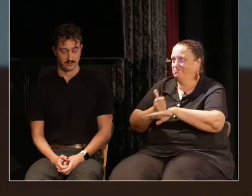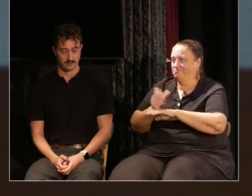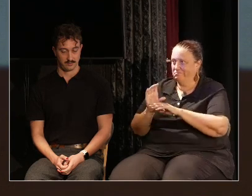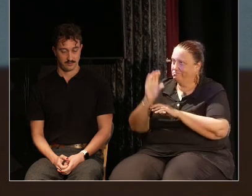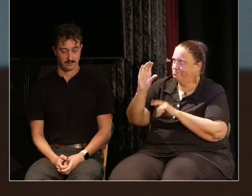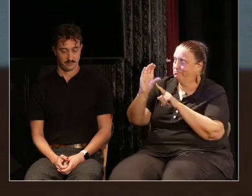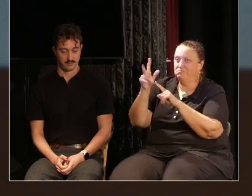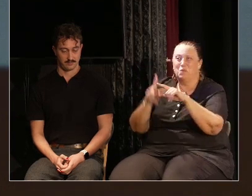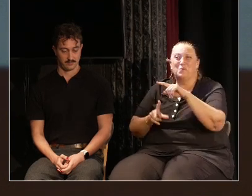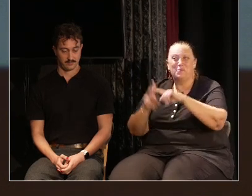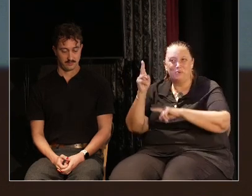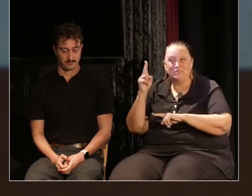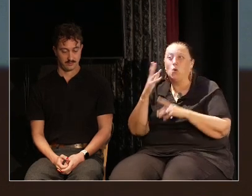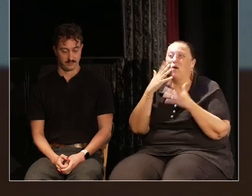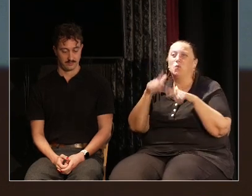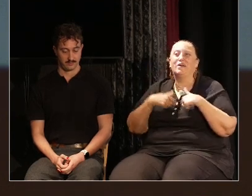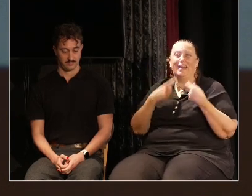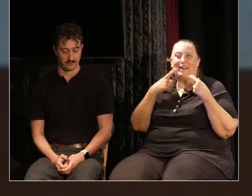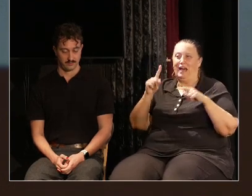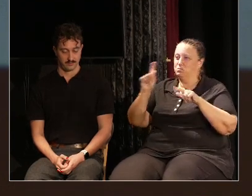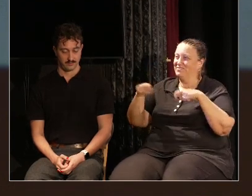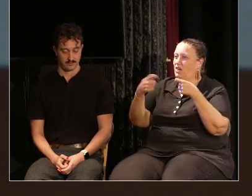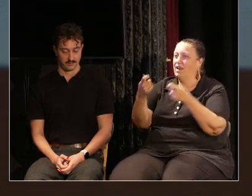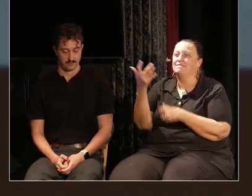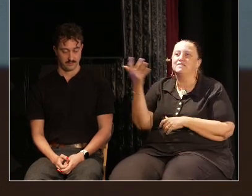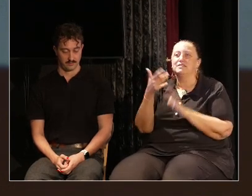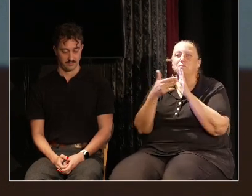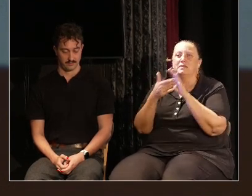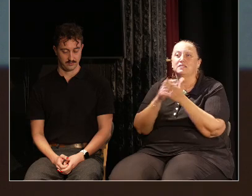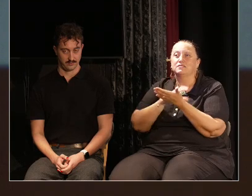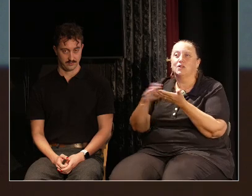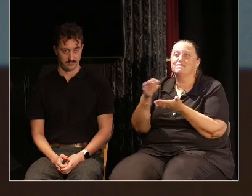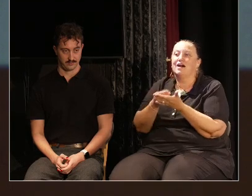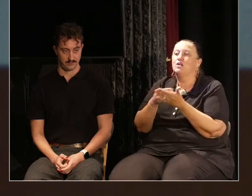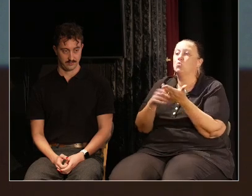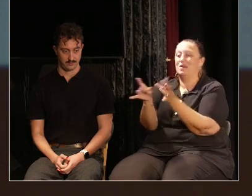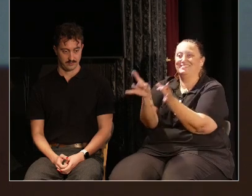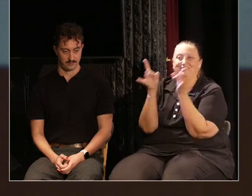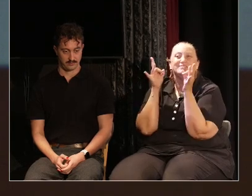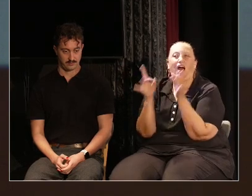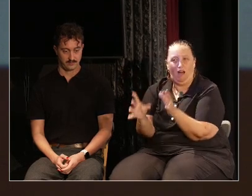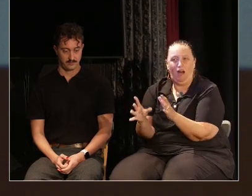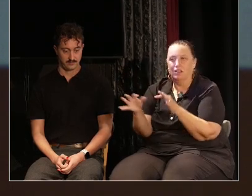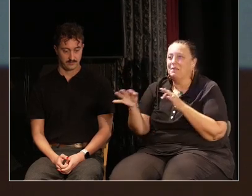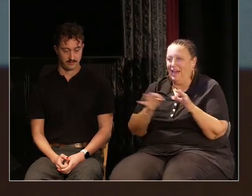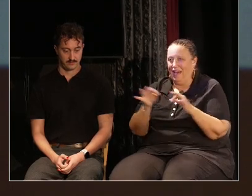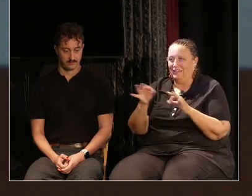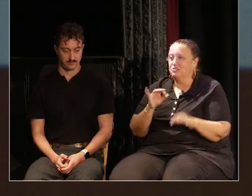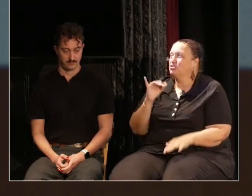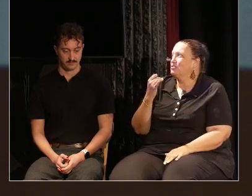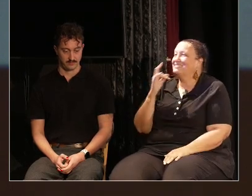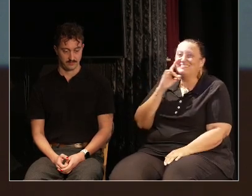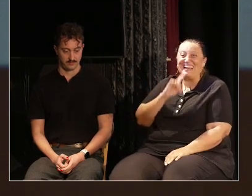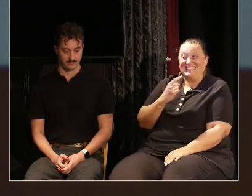we announced it, provide $15 million funding to get started on the work that sits with this plan. And just yesterday, I